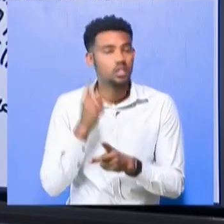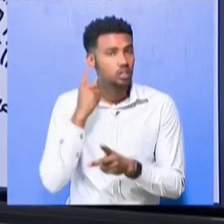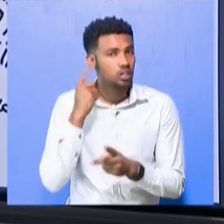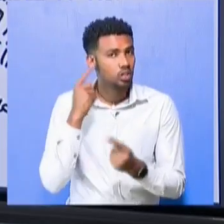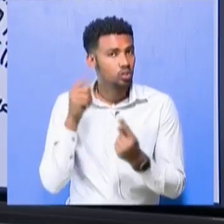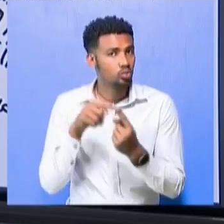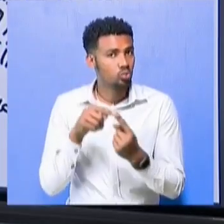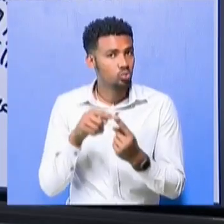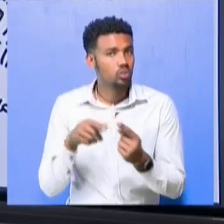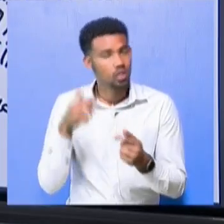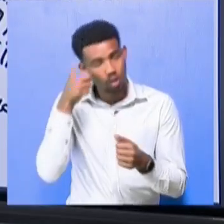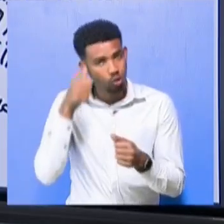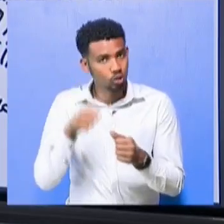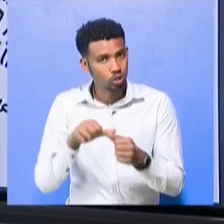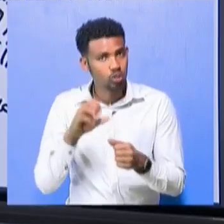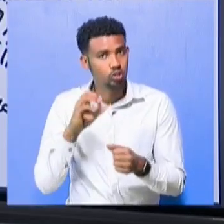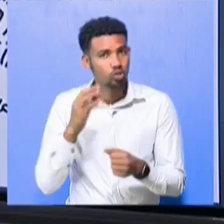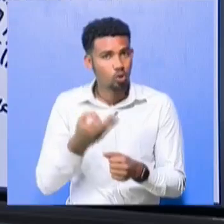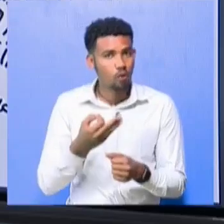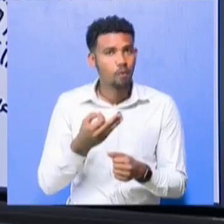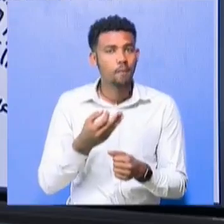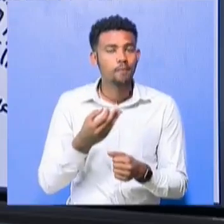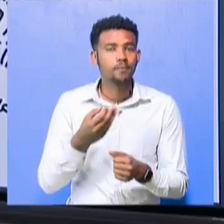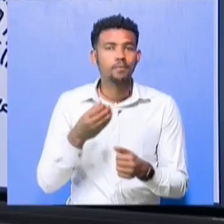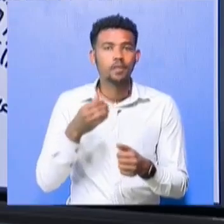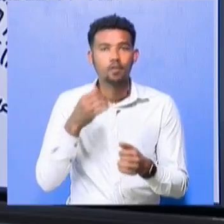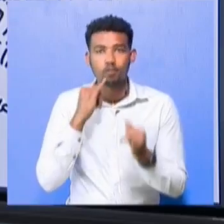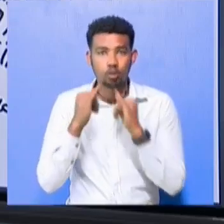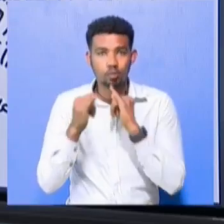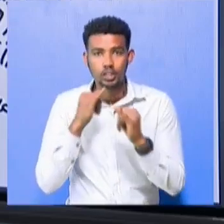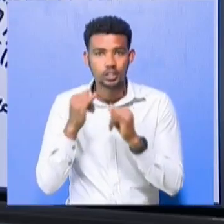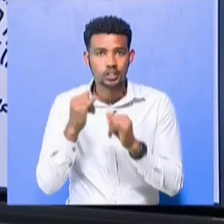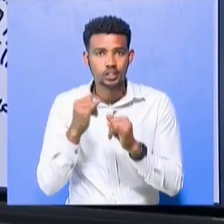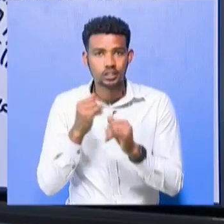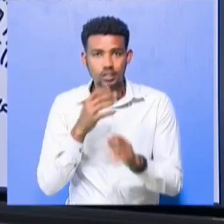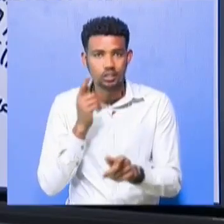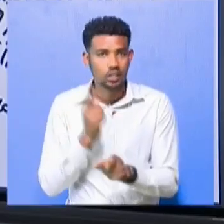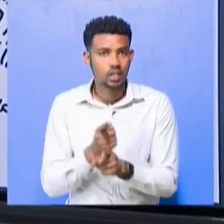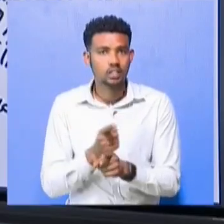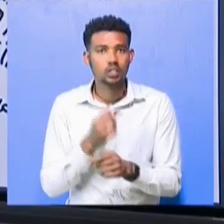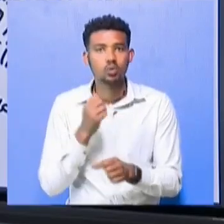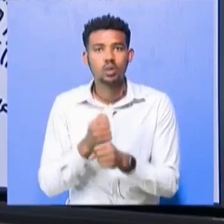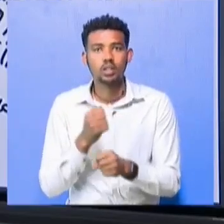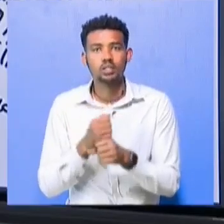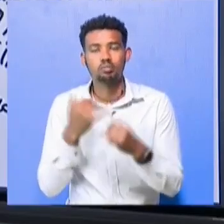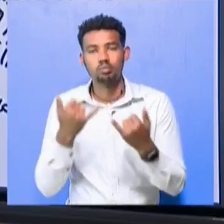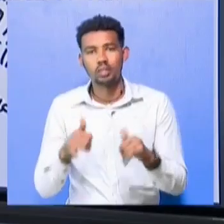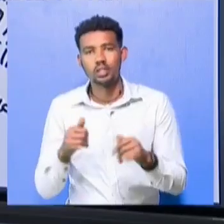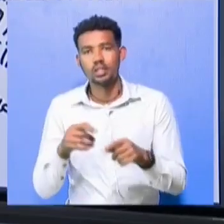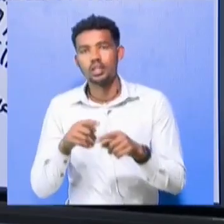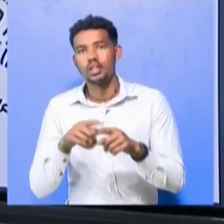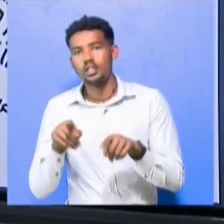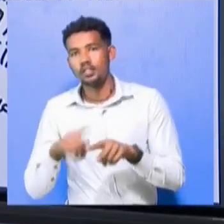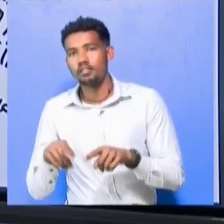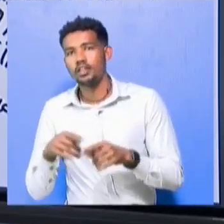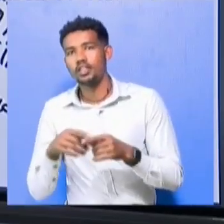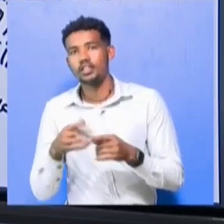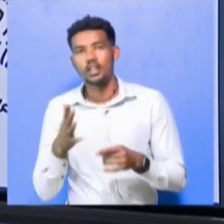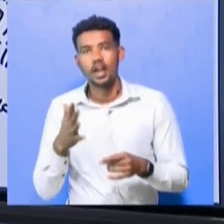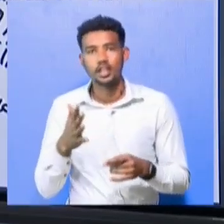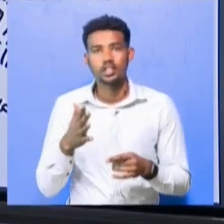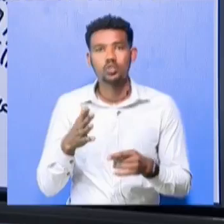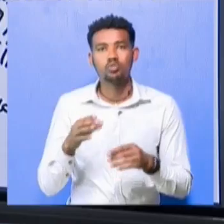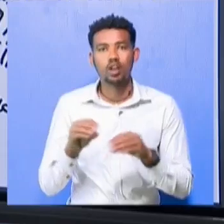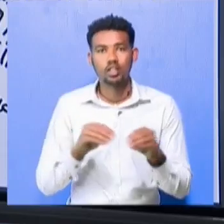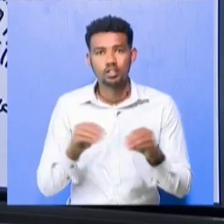the notice or information seriously, if they are doing their own works or playing different kinds of activities in the school,